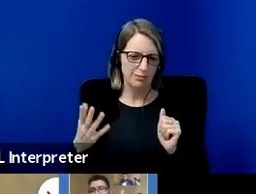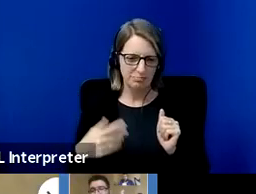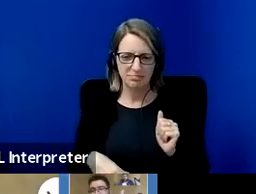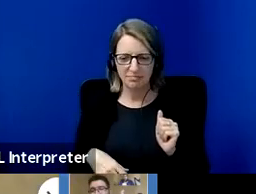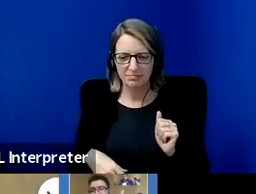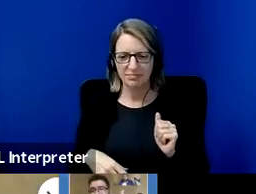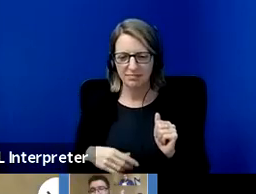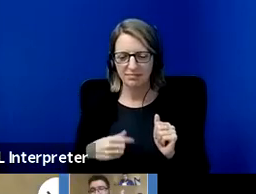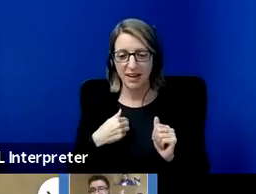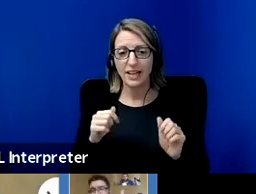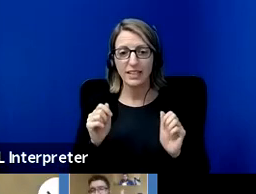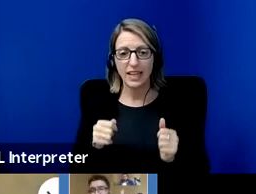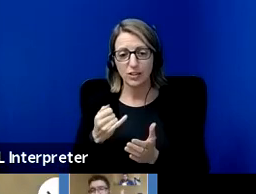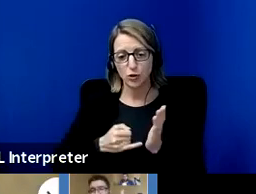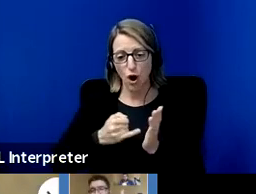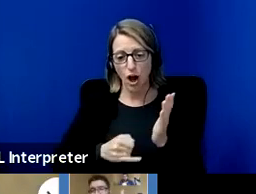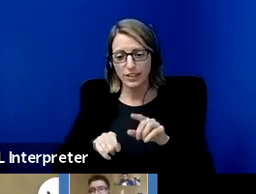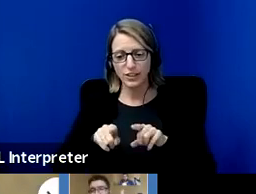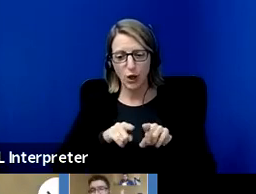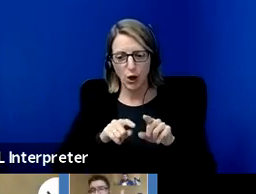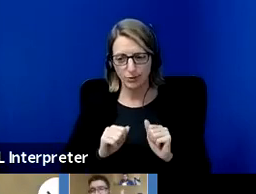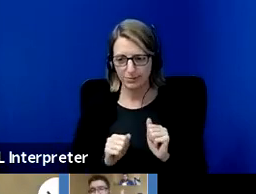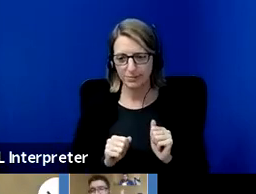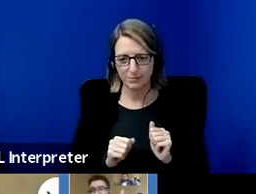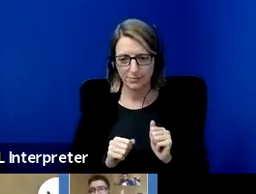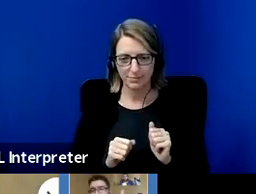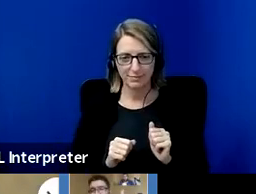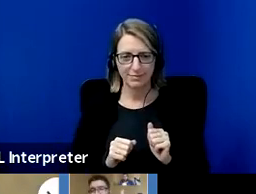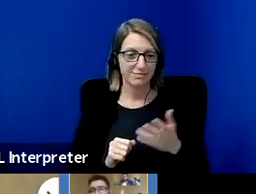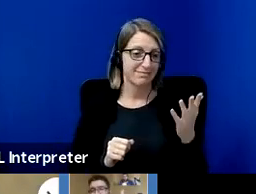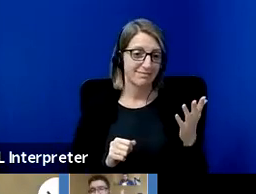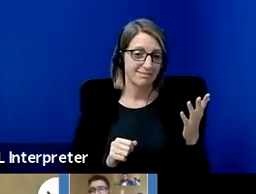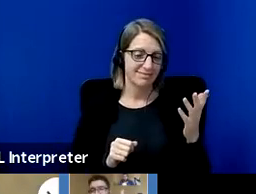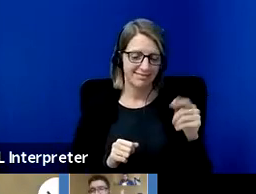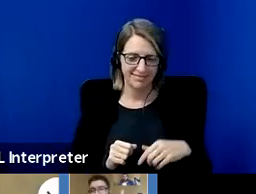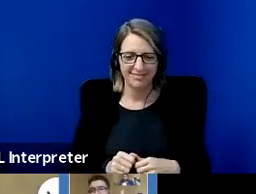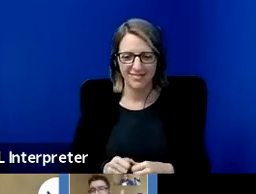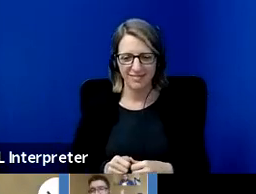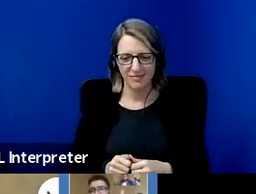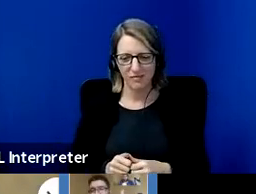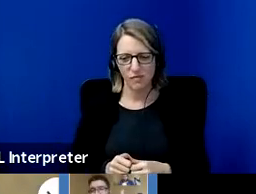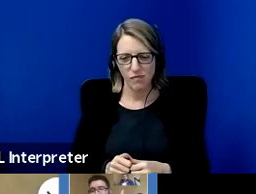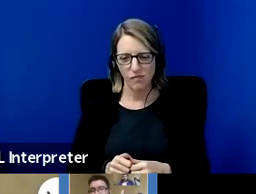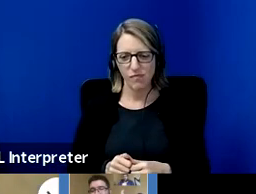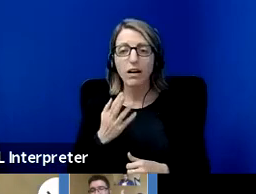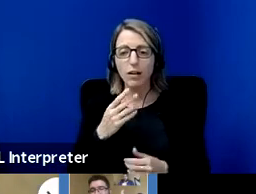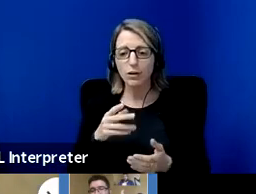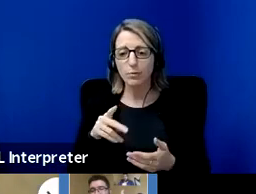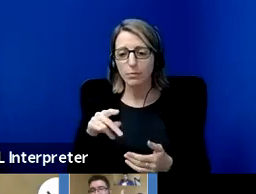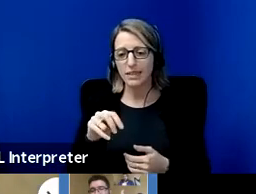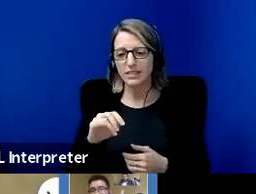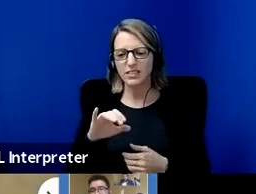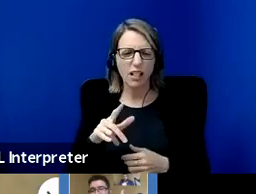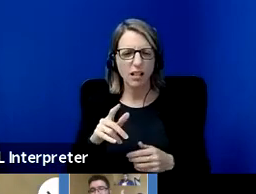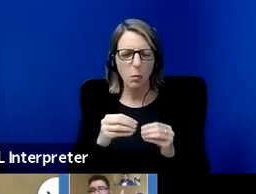draw a star. There we go. I have the colored pencil, which is a little bit